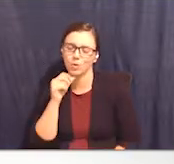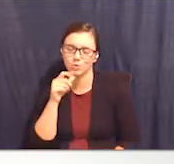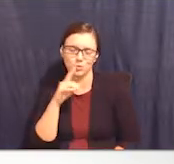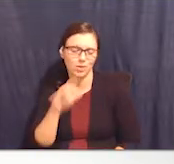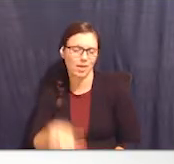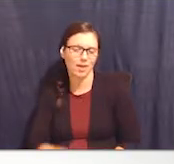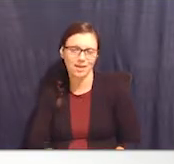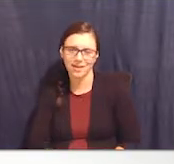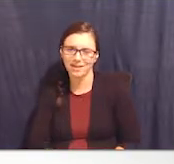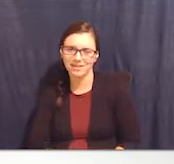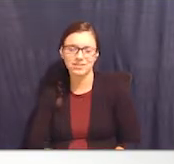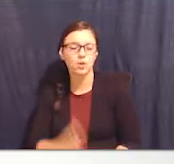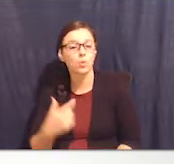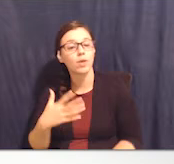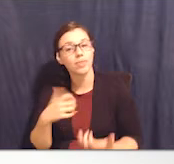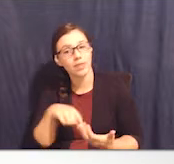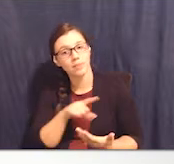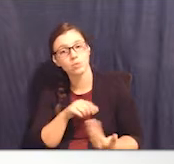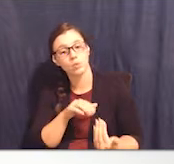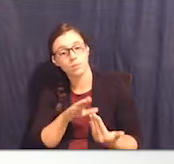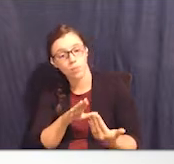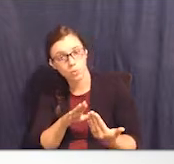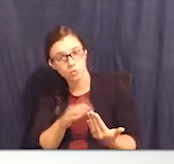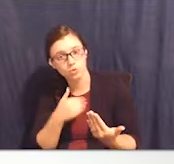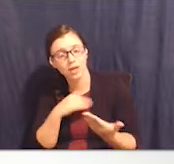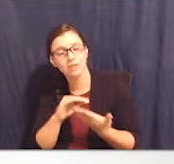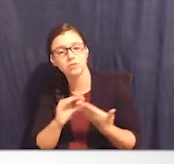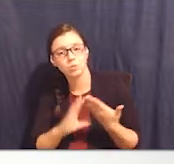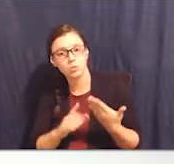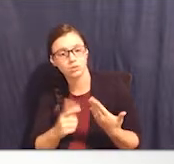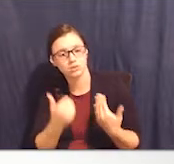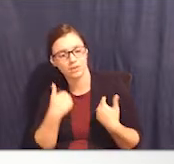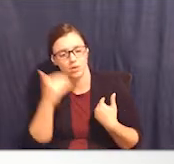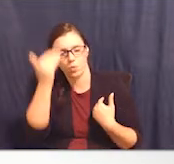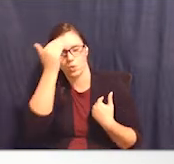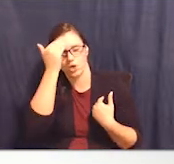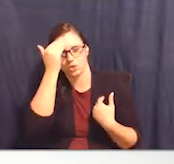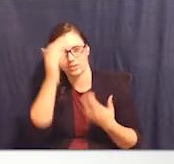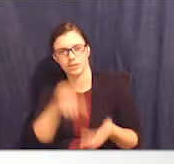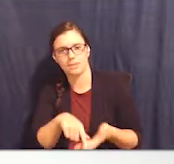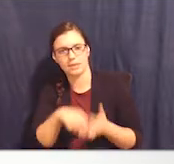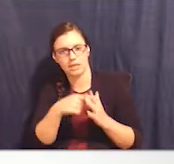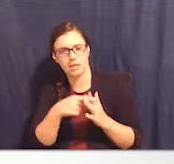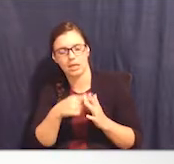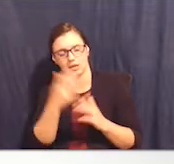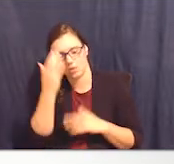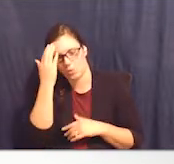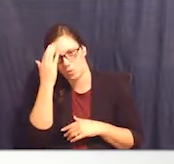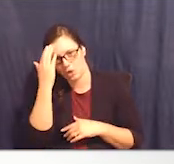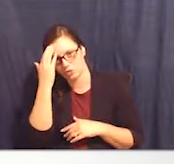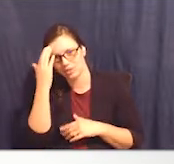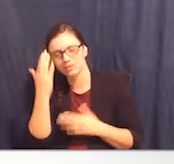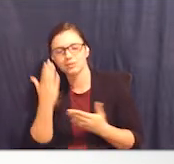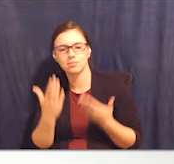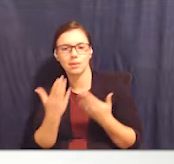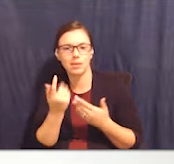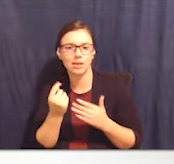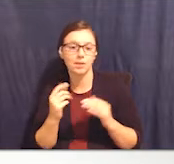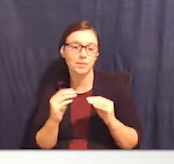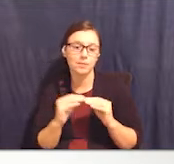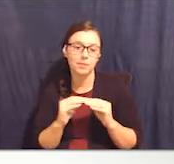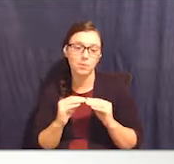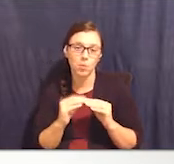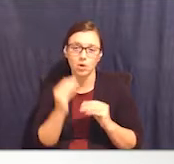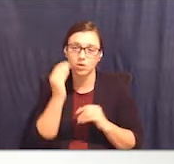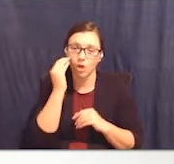time a student gets on a boat and they get those knocky knees, I'm sure that some of them are not very happy about that.